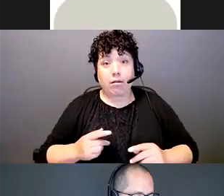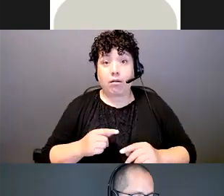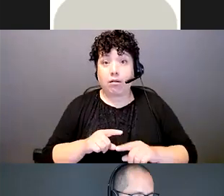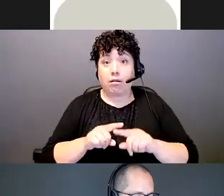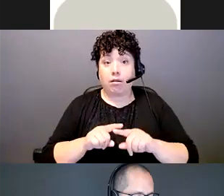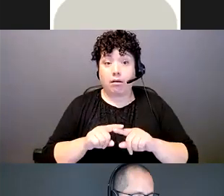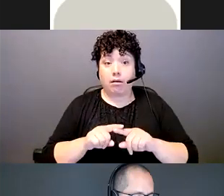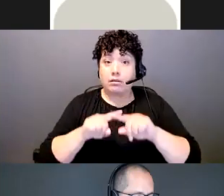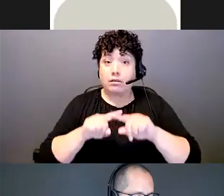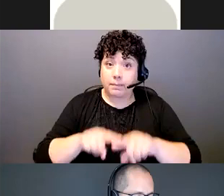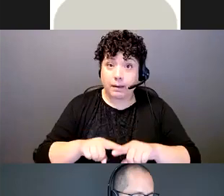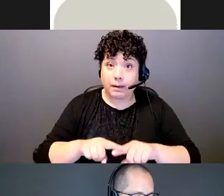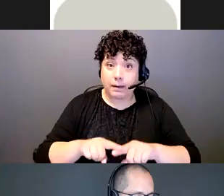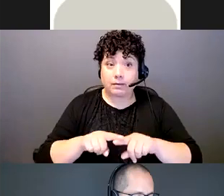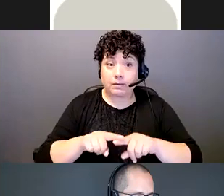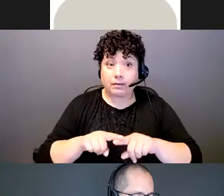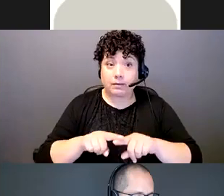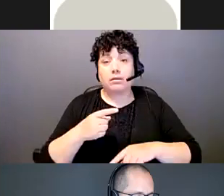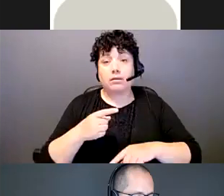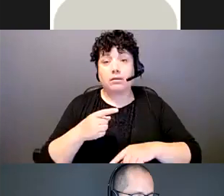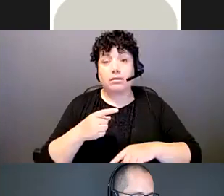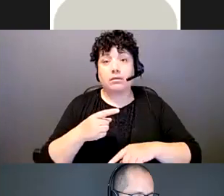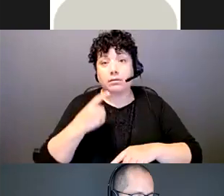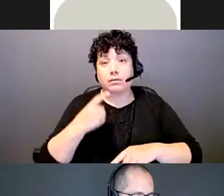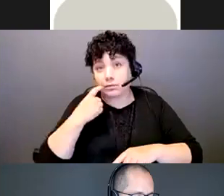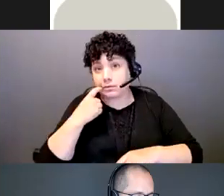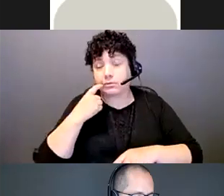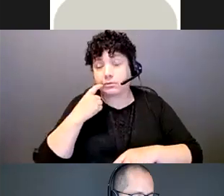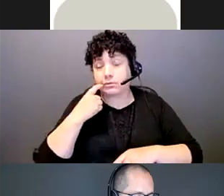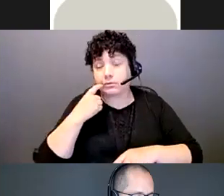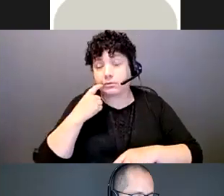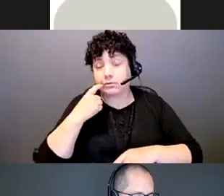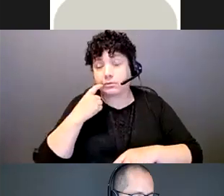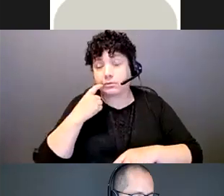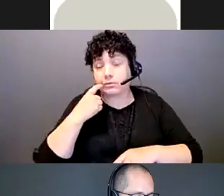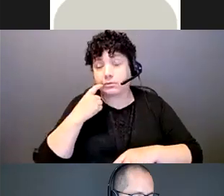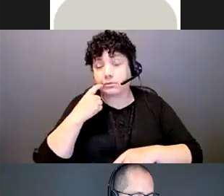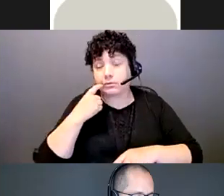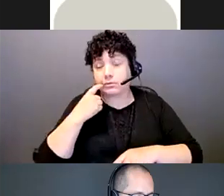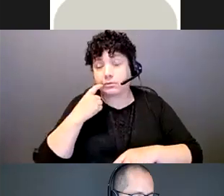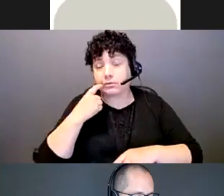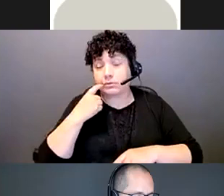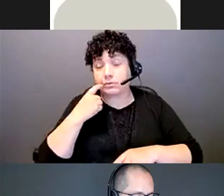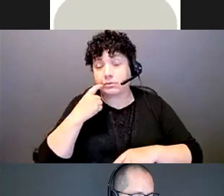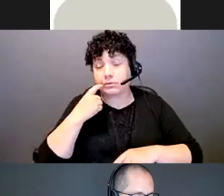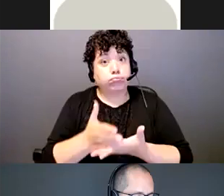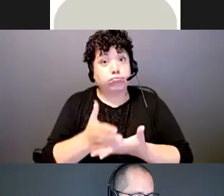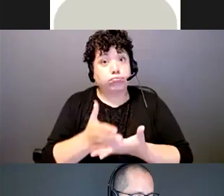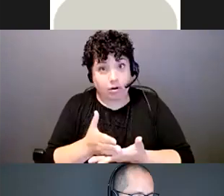So if you have someone who is dependent on alcohol, when they stop using it,